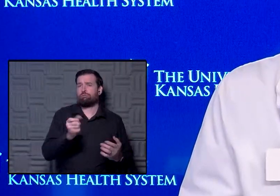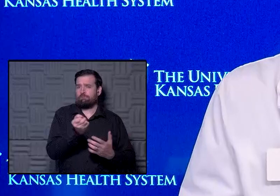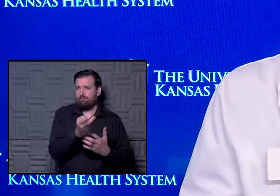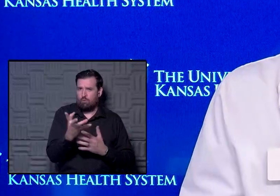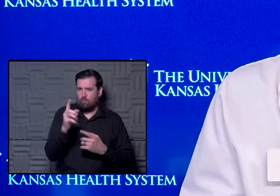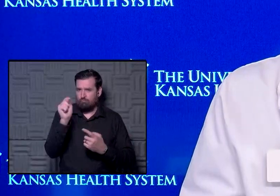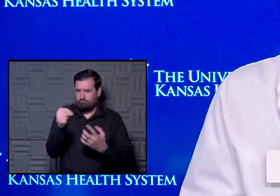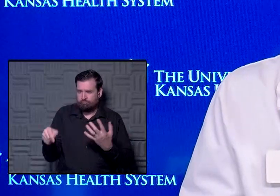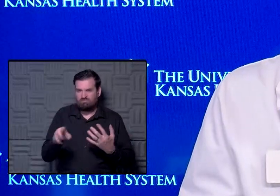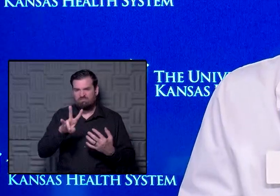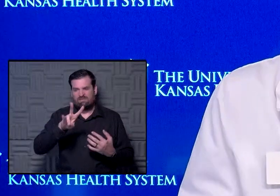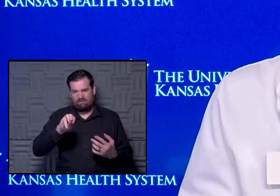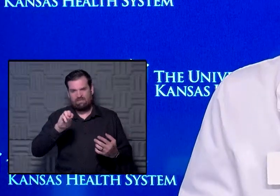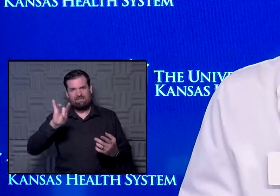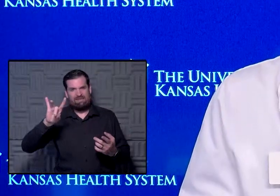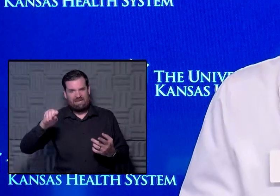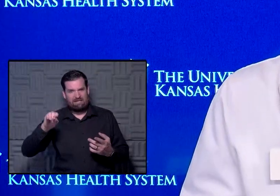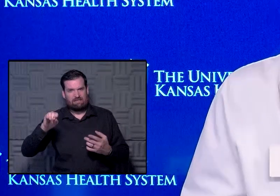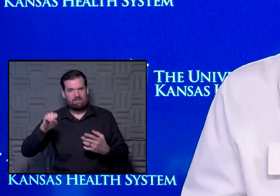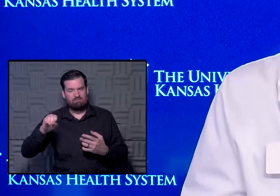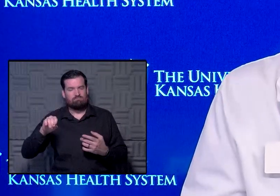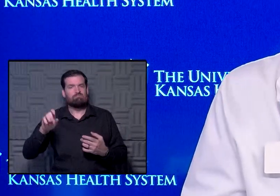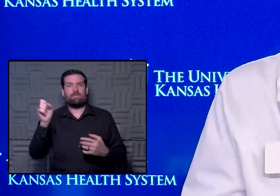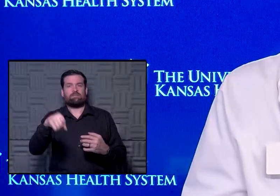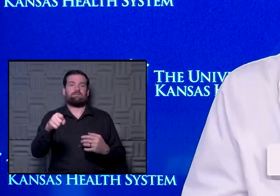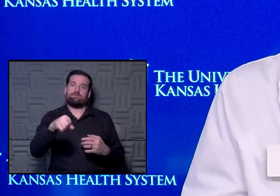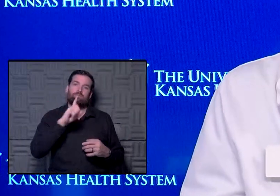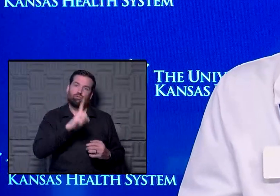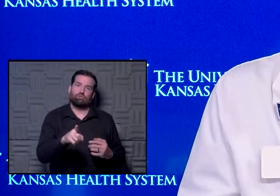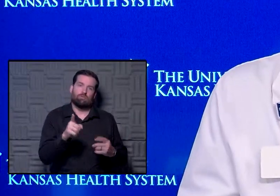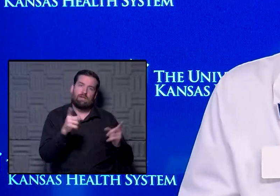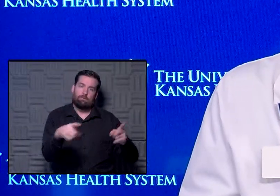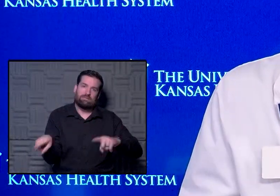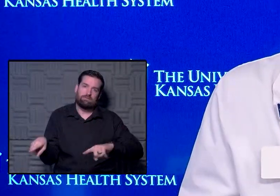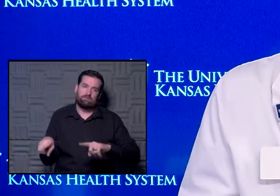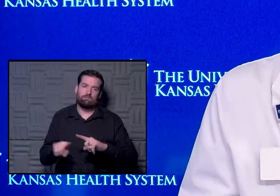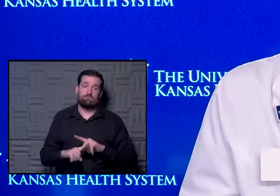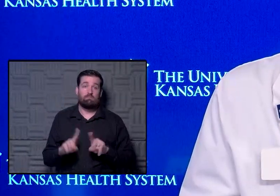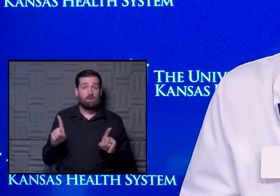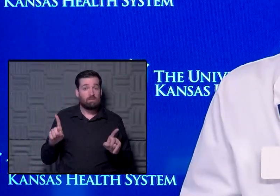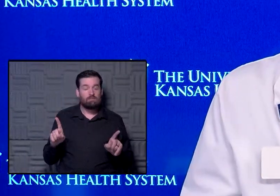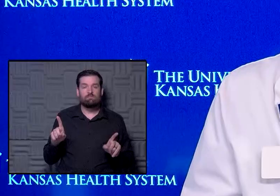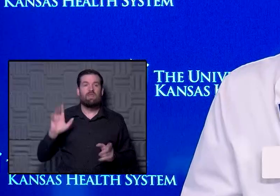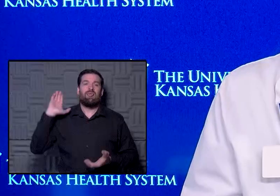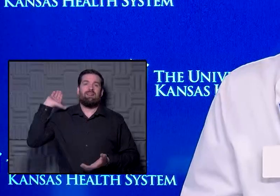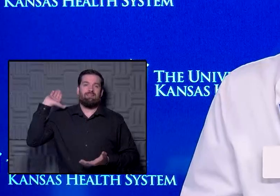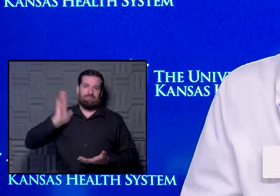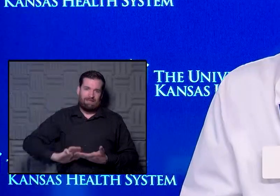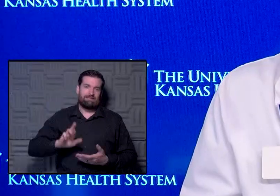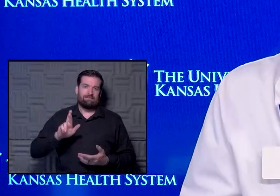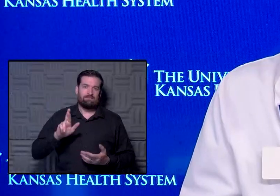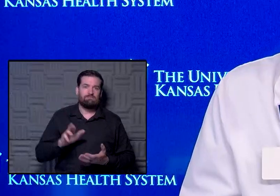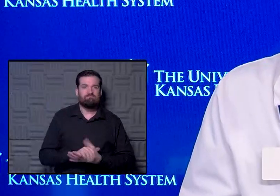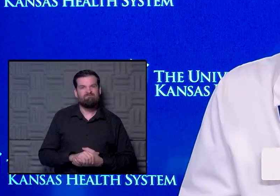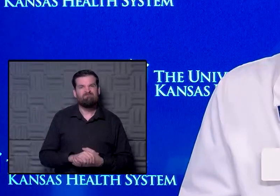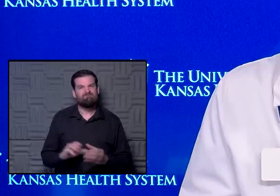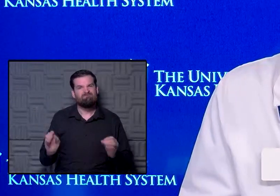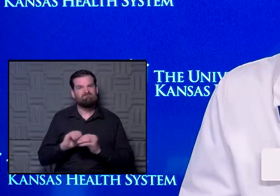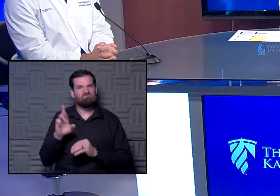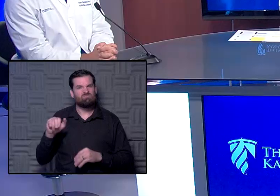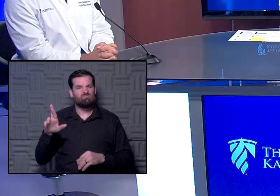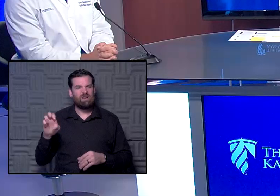asymptomatic 70 or 80-year-olds in long-term care facilities across the country. But it's much less likely than in other